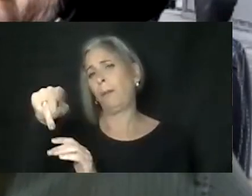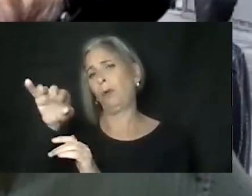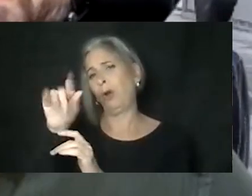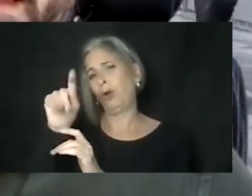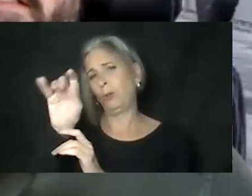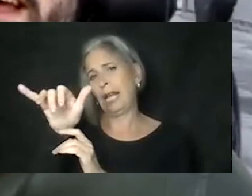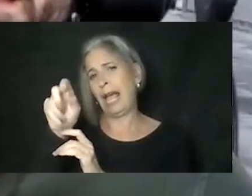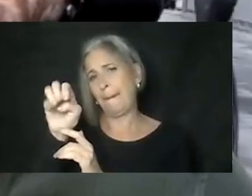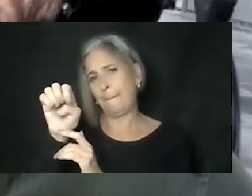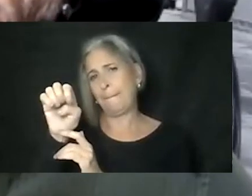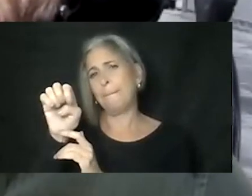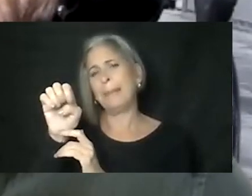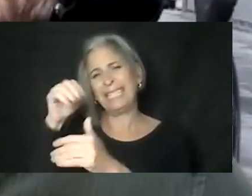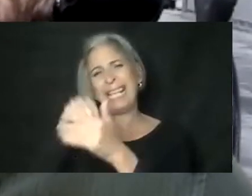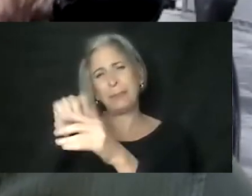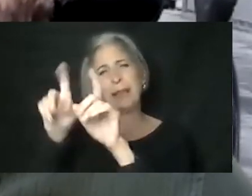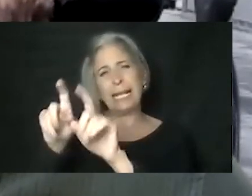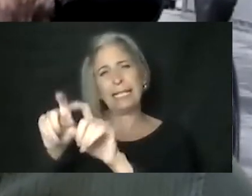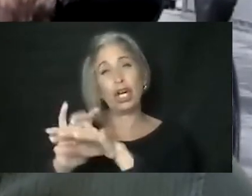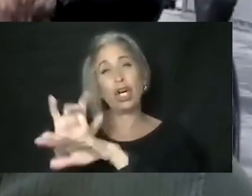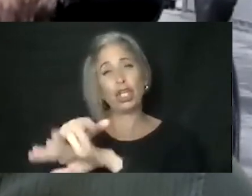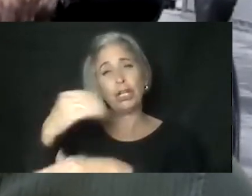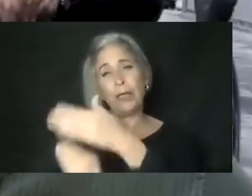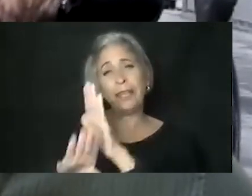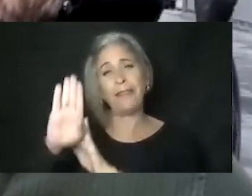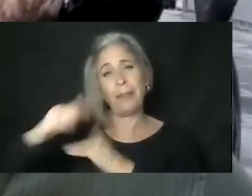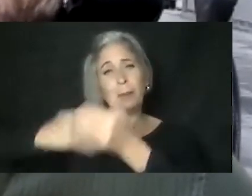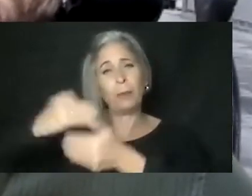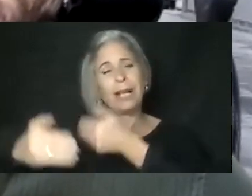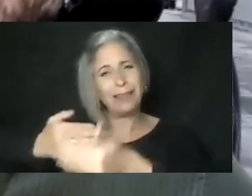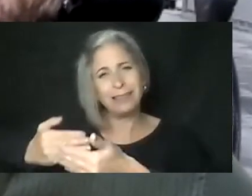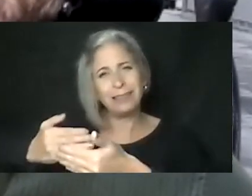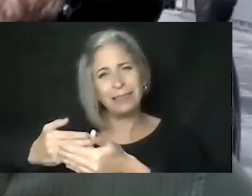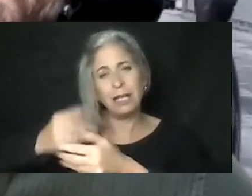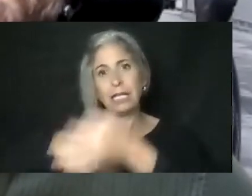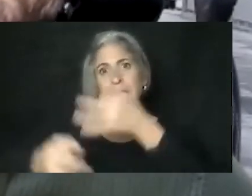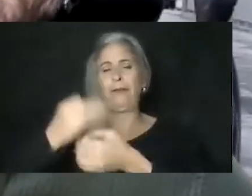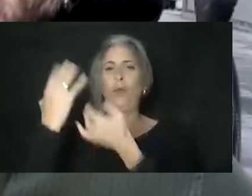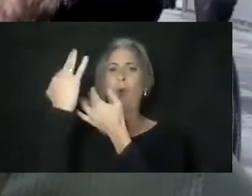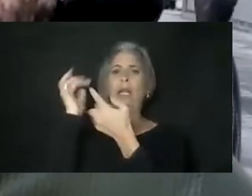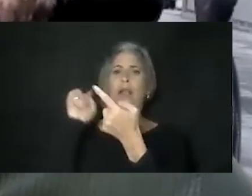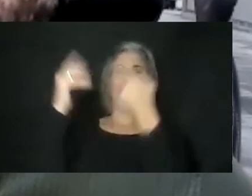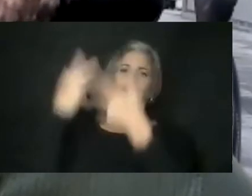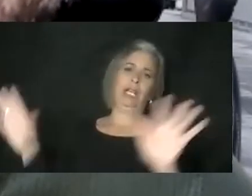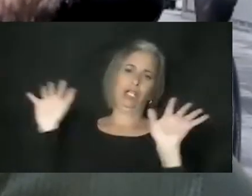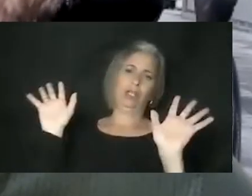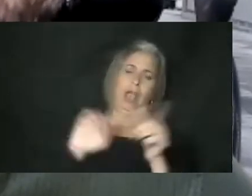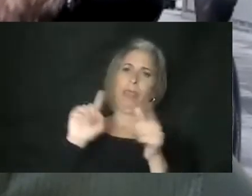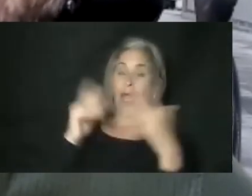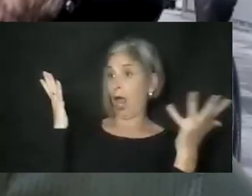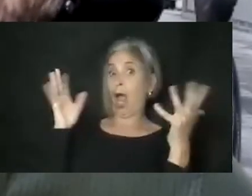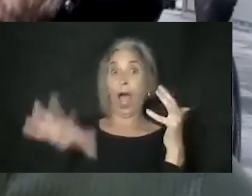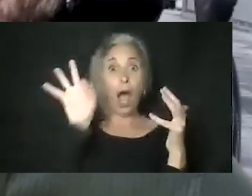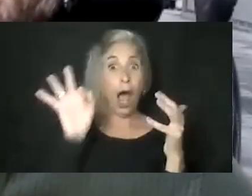shifting accessibility testing a lot earlier in the development process, as opposed to like waiting until everything's done and then suddenly discovering